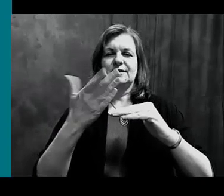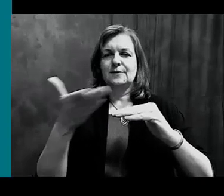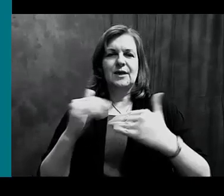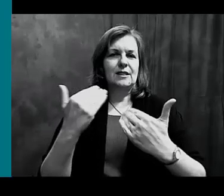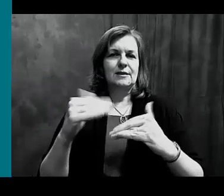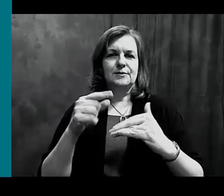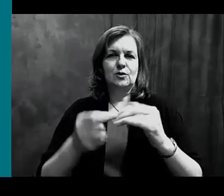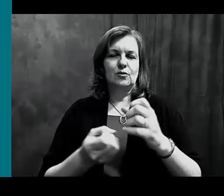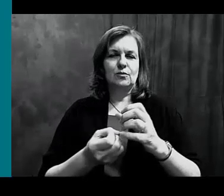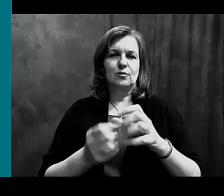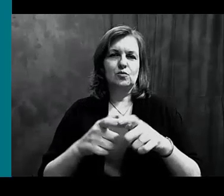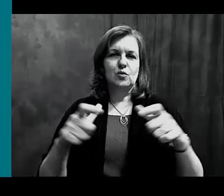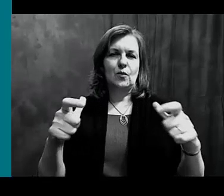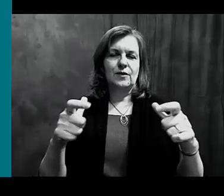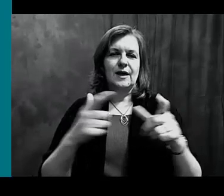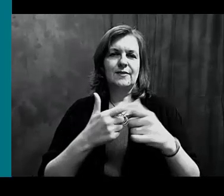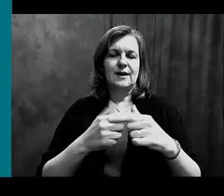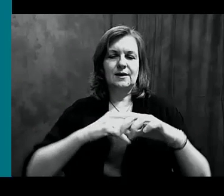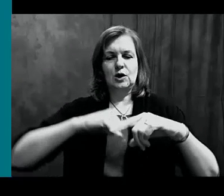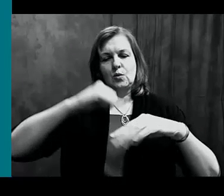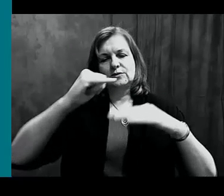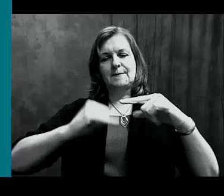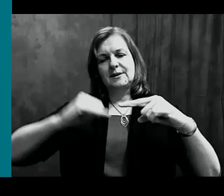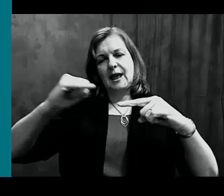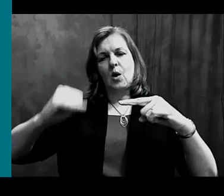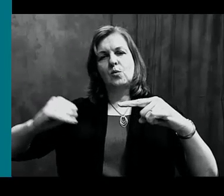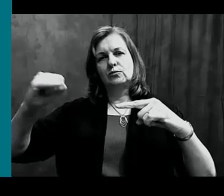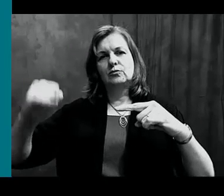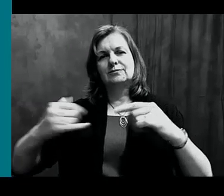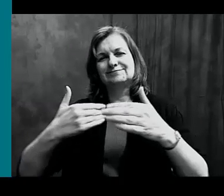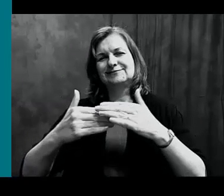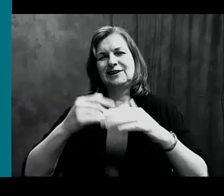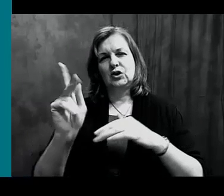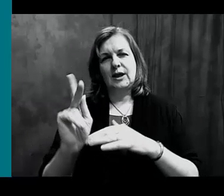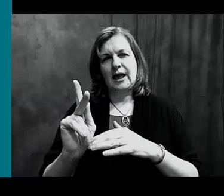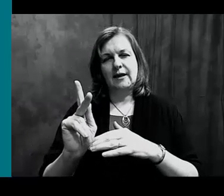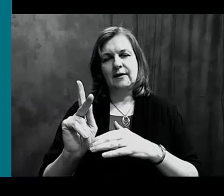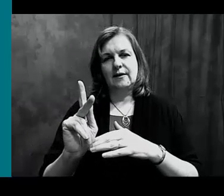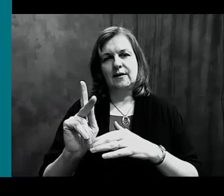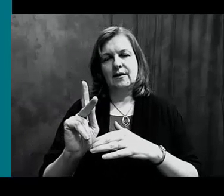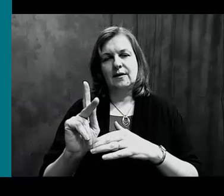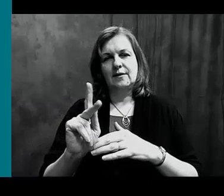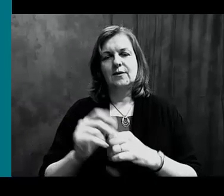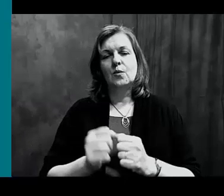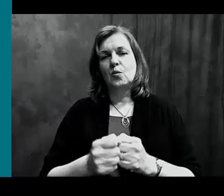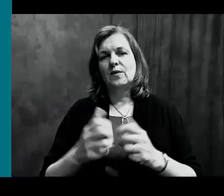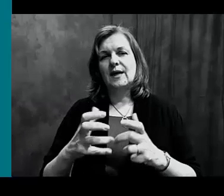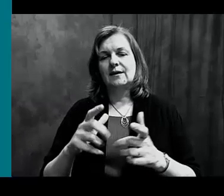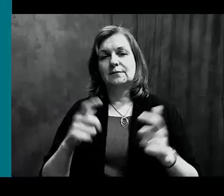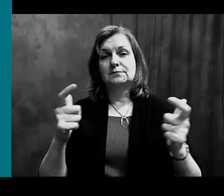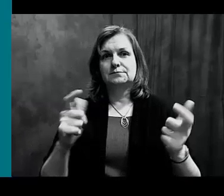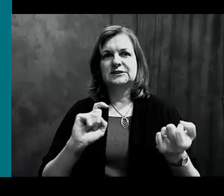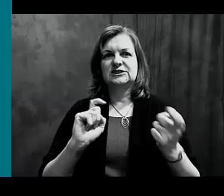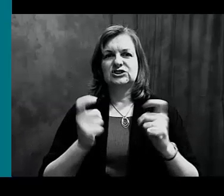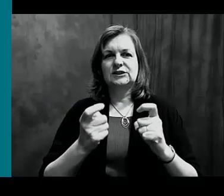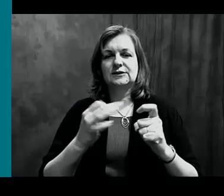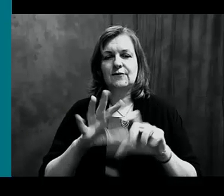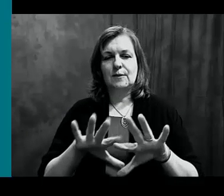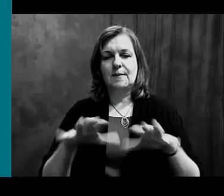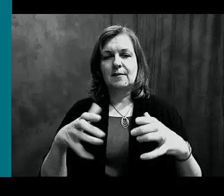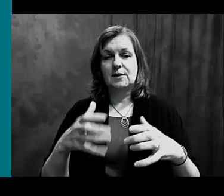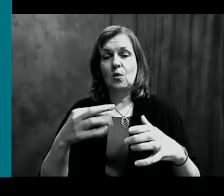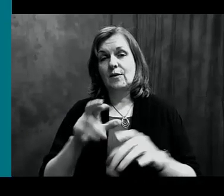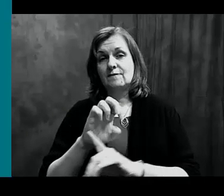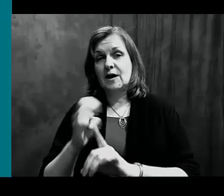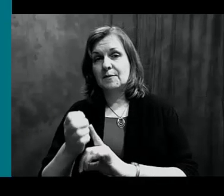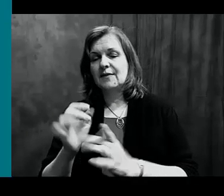the environment. Your population drops off, and you sort of do this fluctuation around K. And without any significant changes